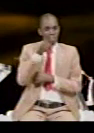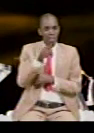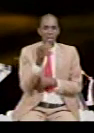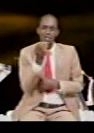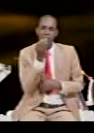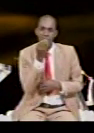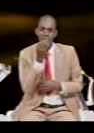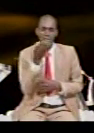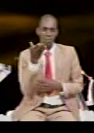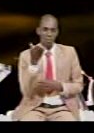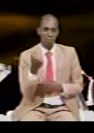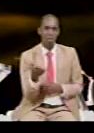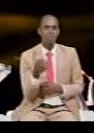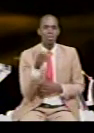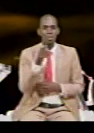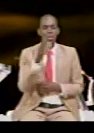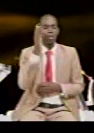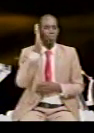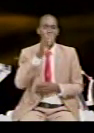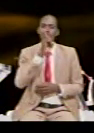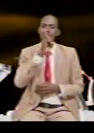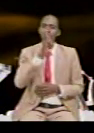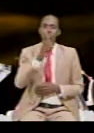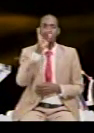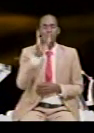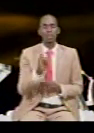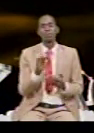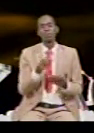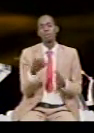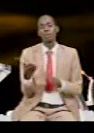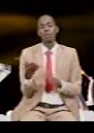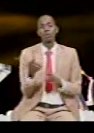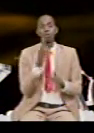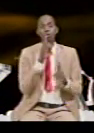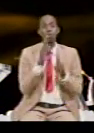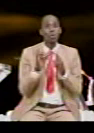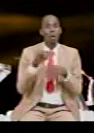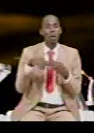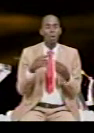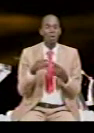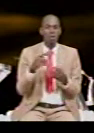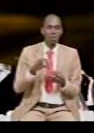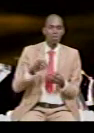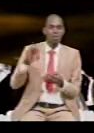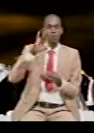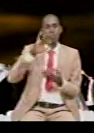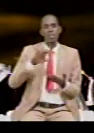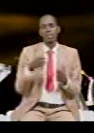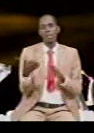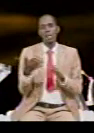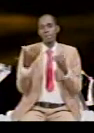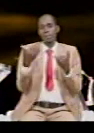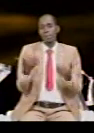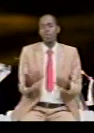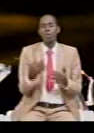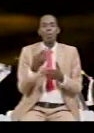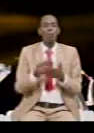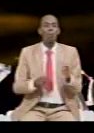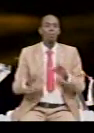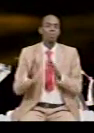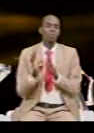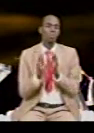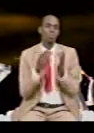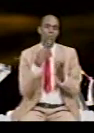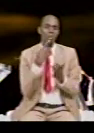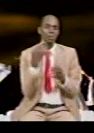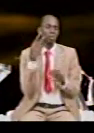thereof, thou shalt surely die. Spiritual death. Thou shalt surely die. Now, what did the devil say? Chapter